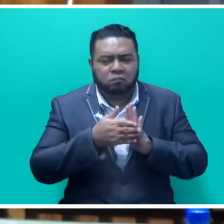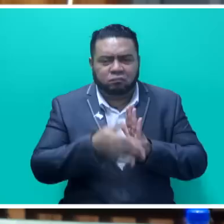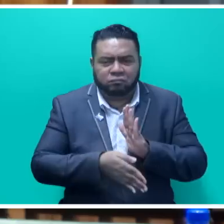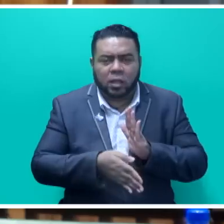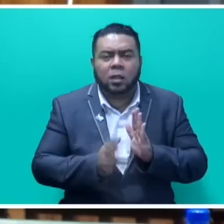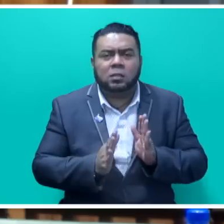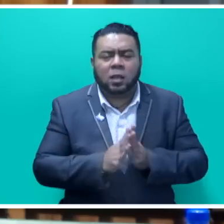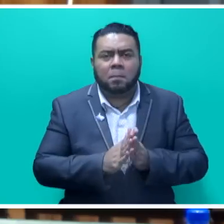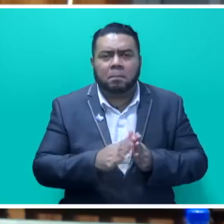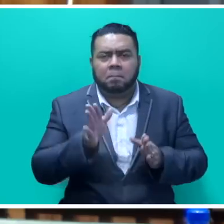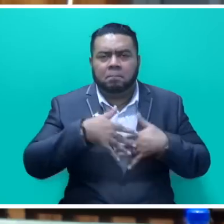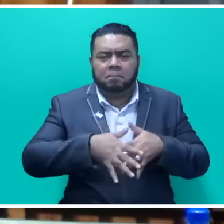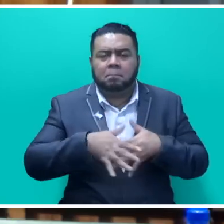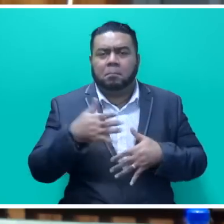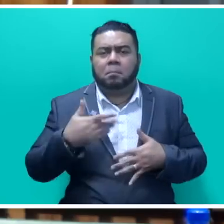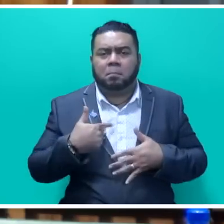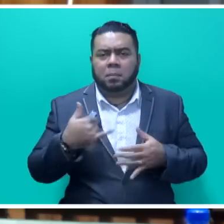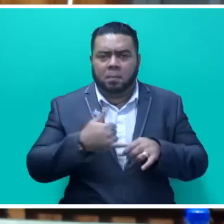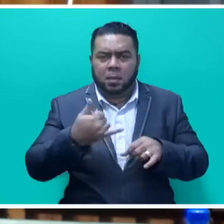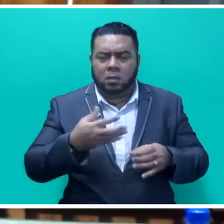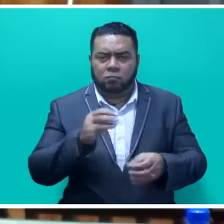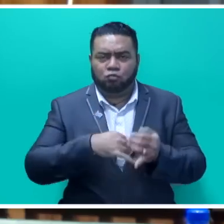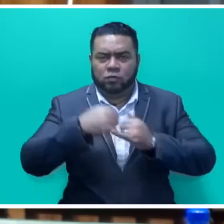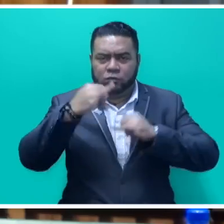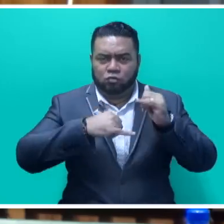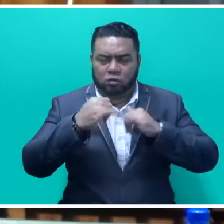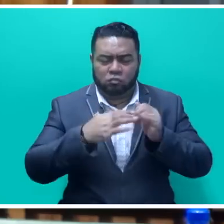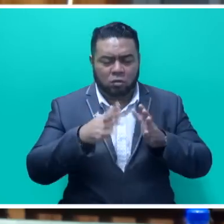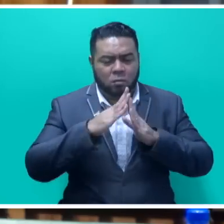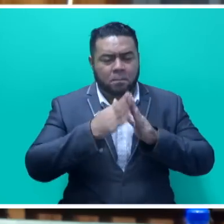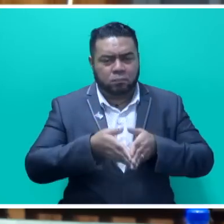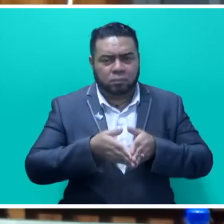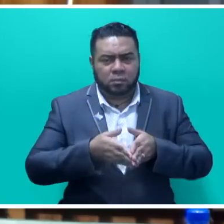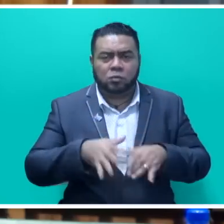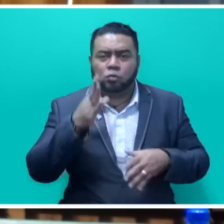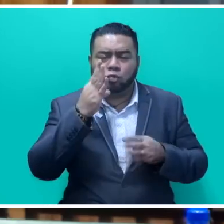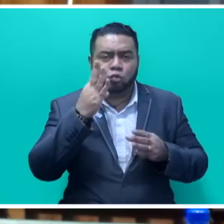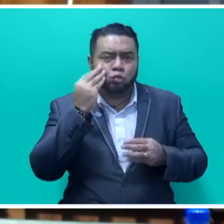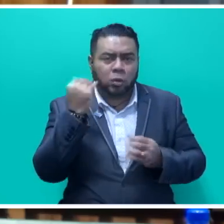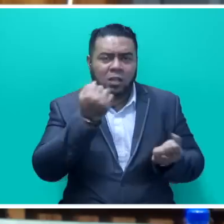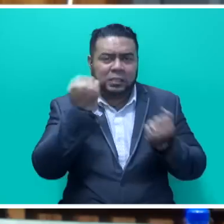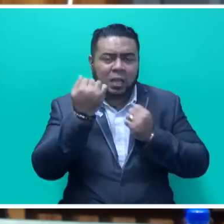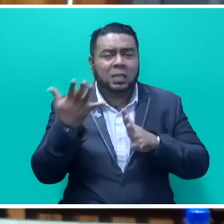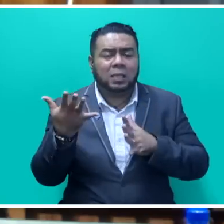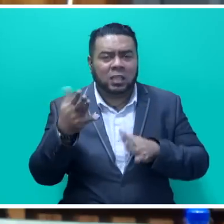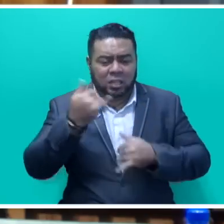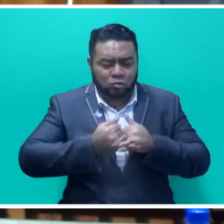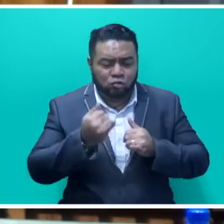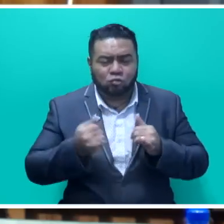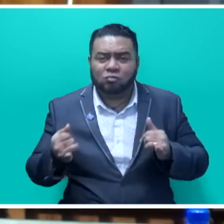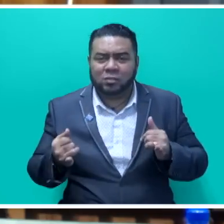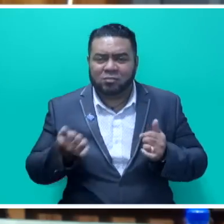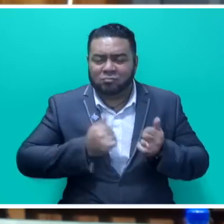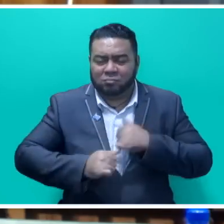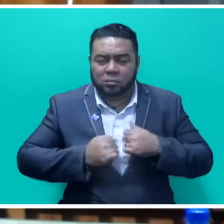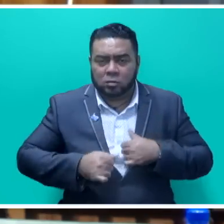health and medical facilities, infrastructure, sugar industry struggling to survive, the